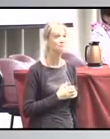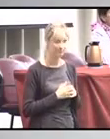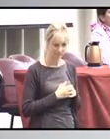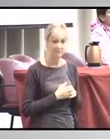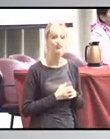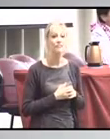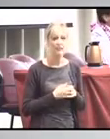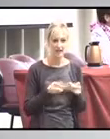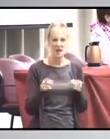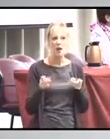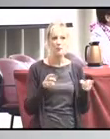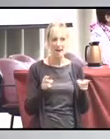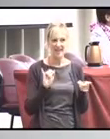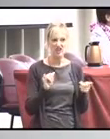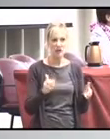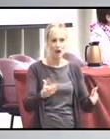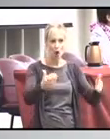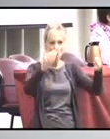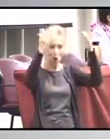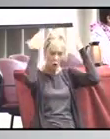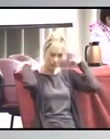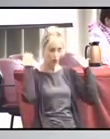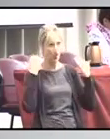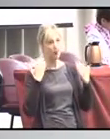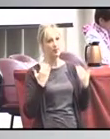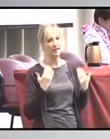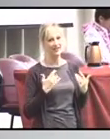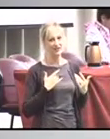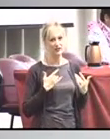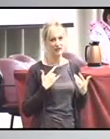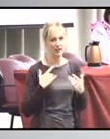So manage the overwhelming feeling is my third point.